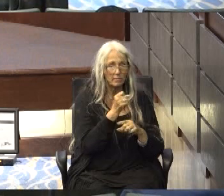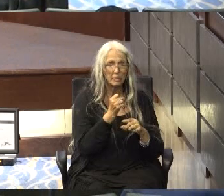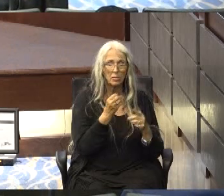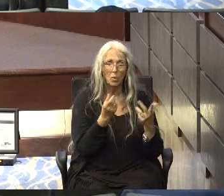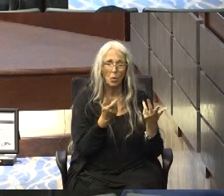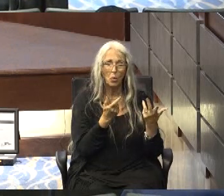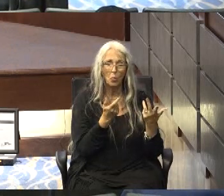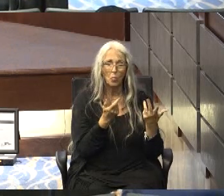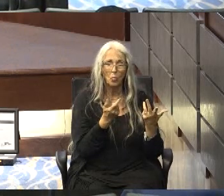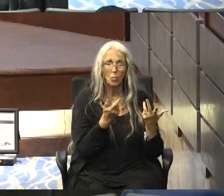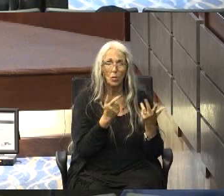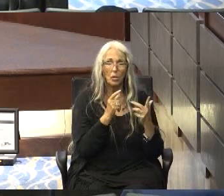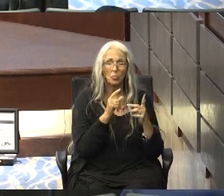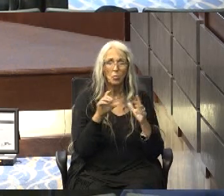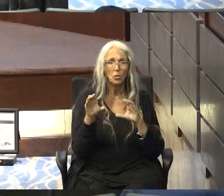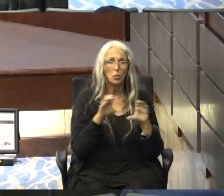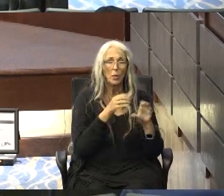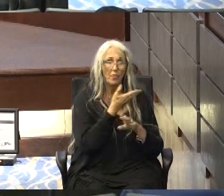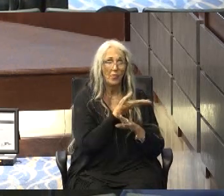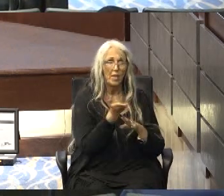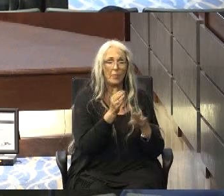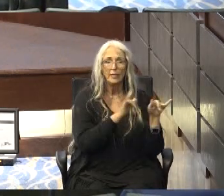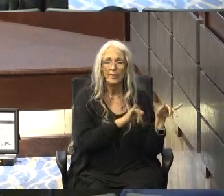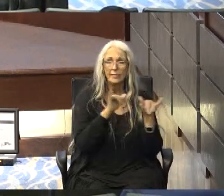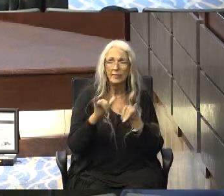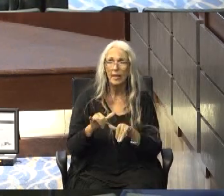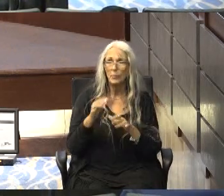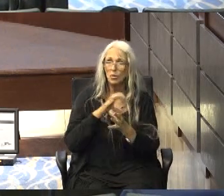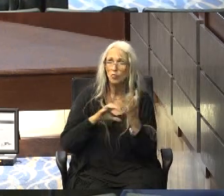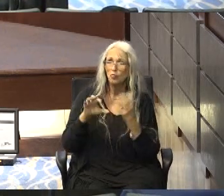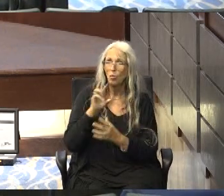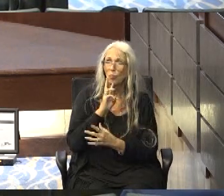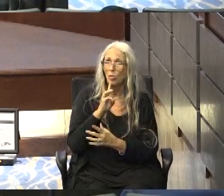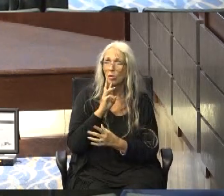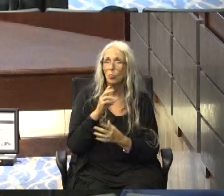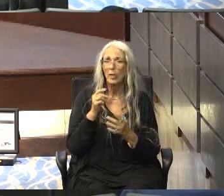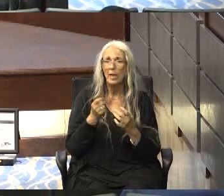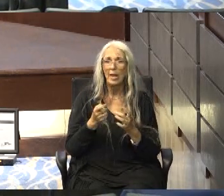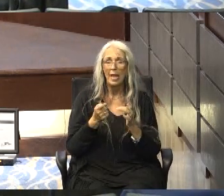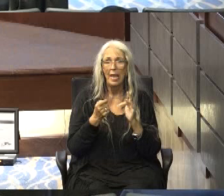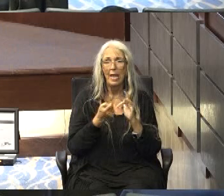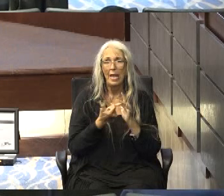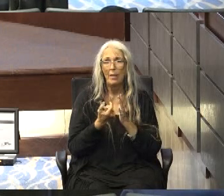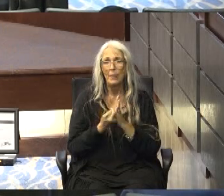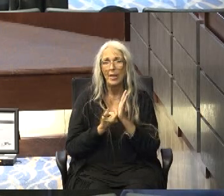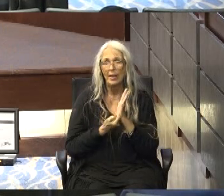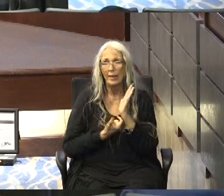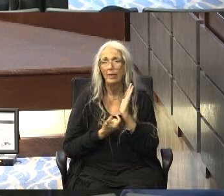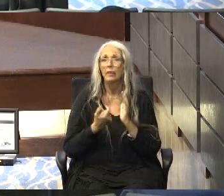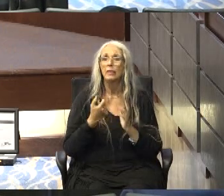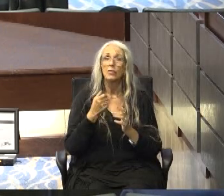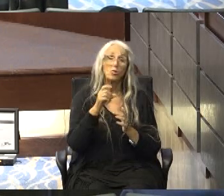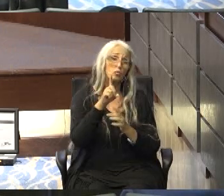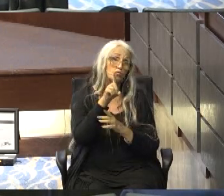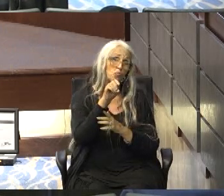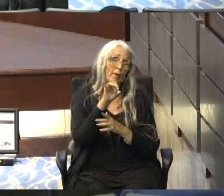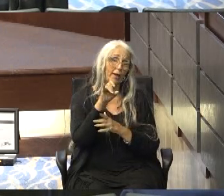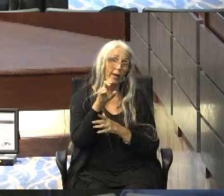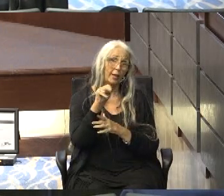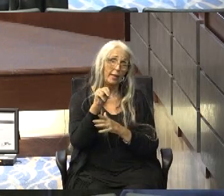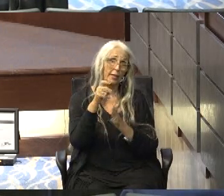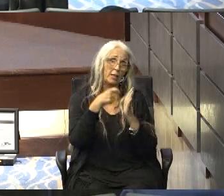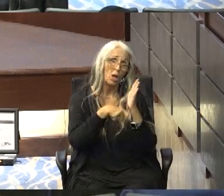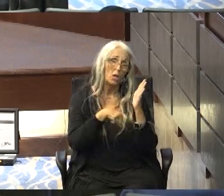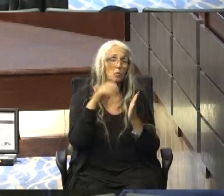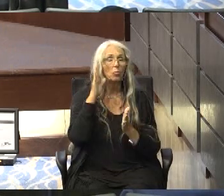the way we're doing our stormwater so that we've eliminated all those extra precast parts. So the drainage cost is actually going to go